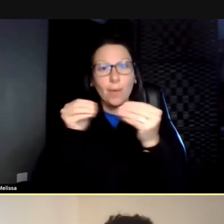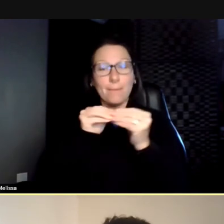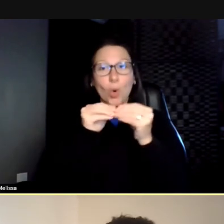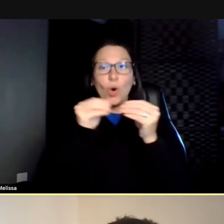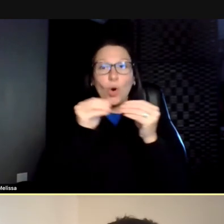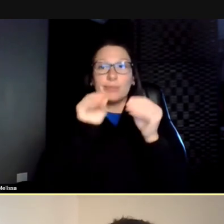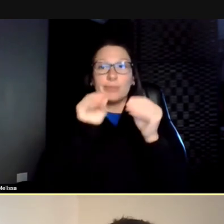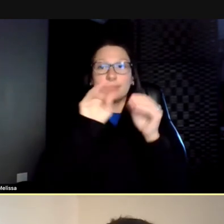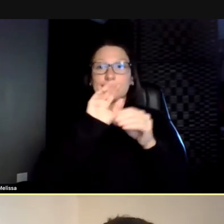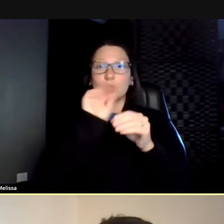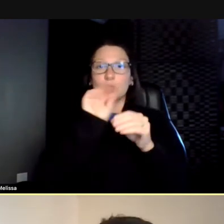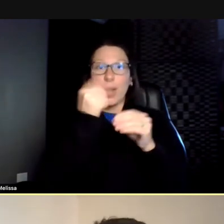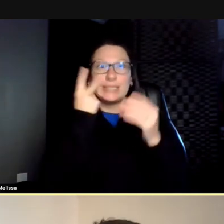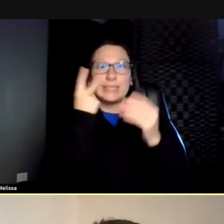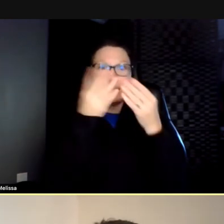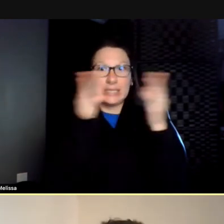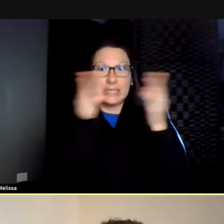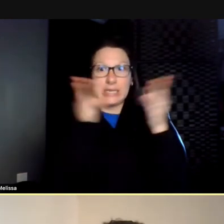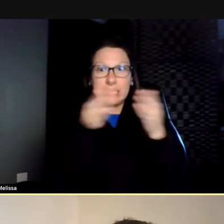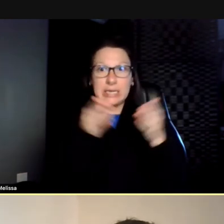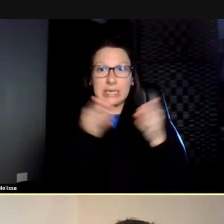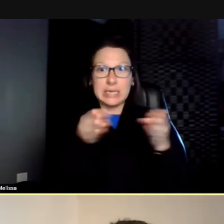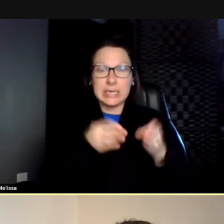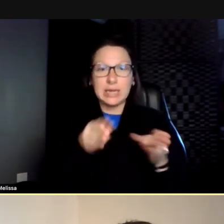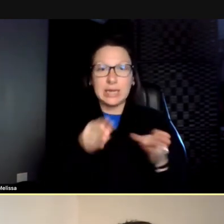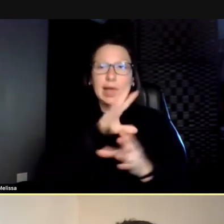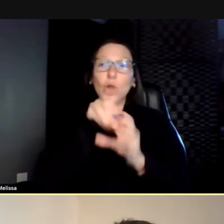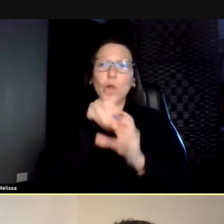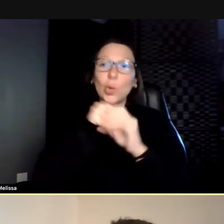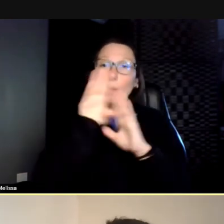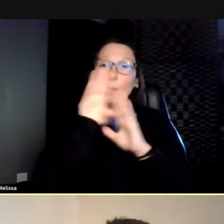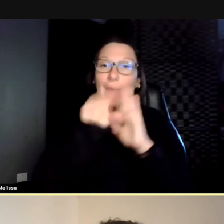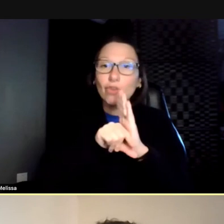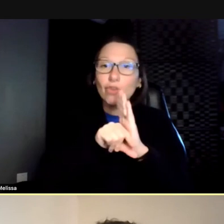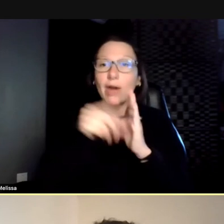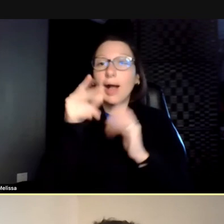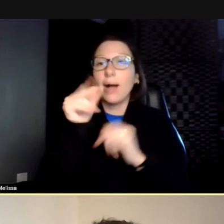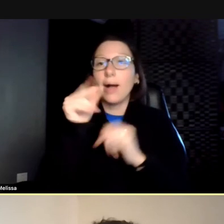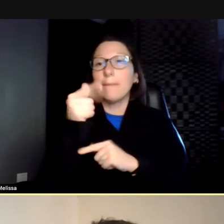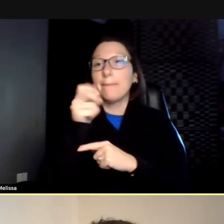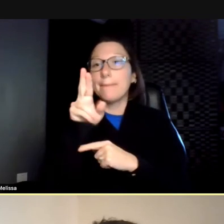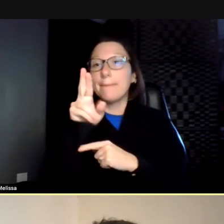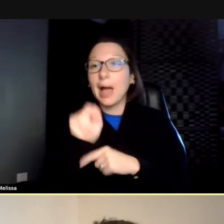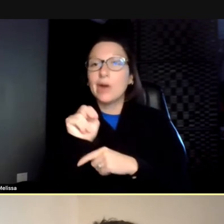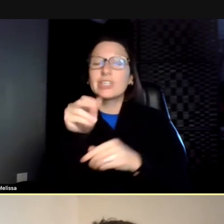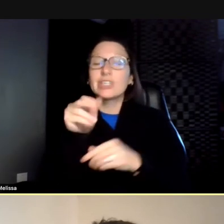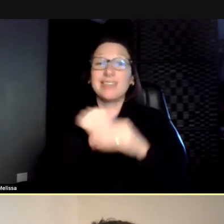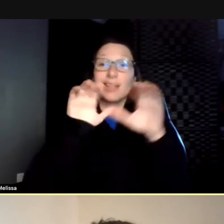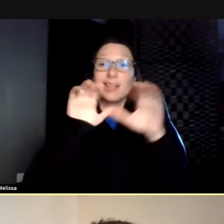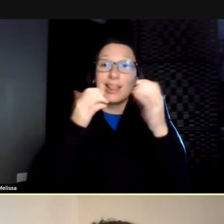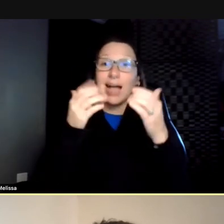including background patterns and, in a classroom, people moving around and whatnot.